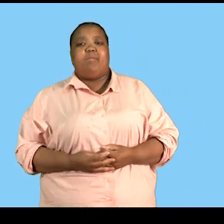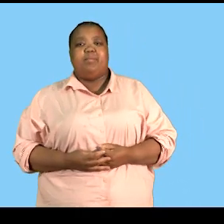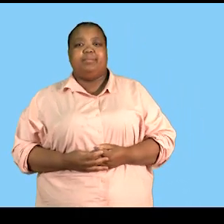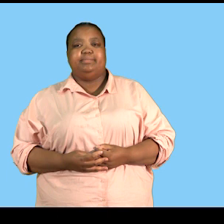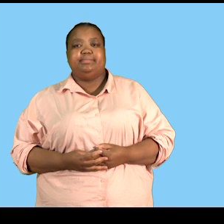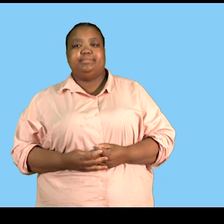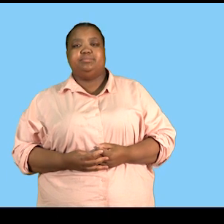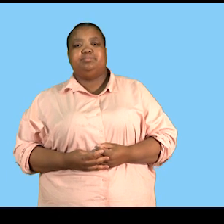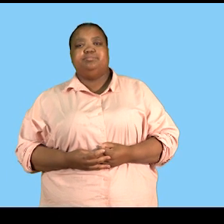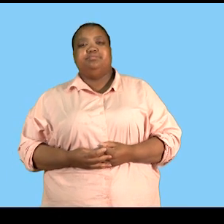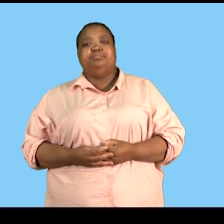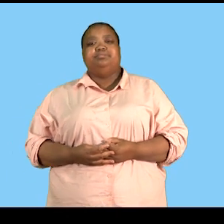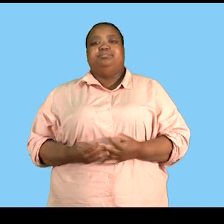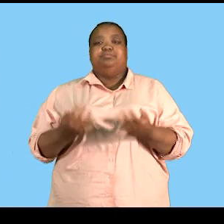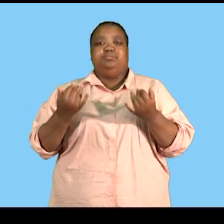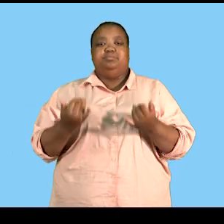follow.